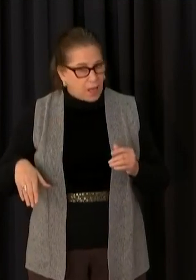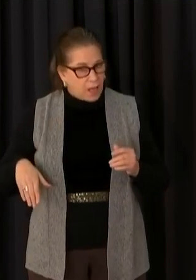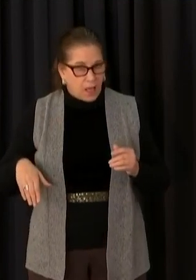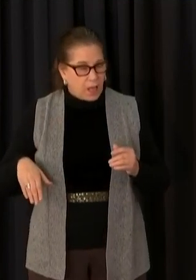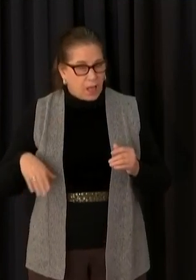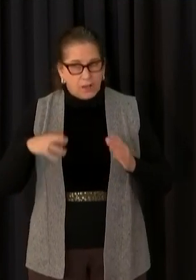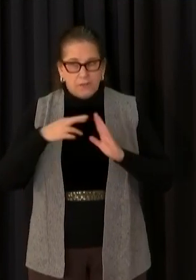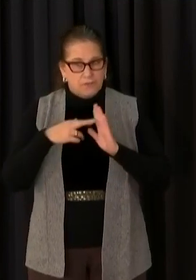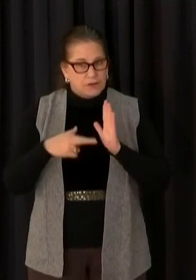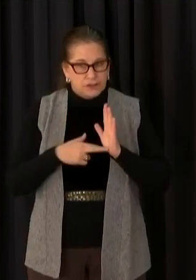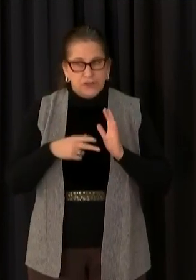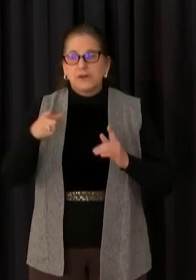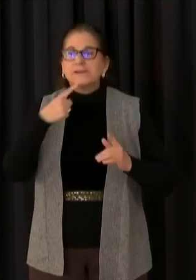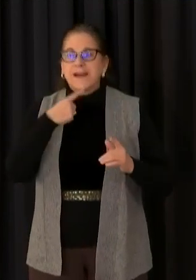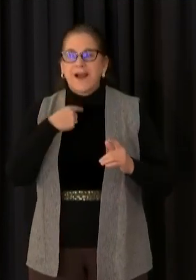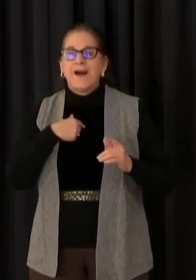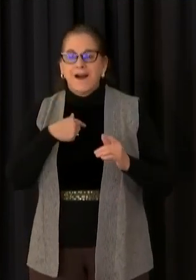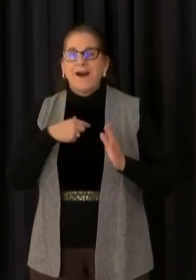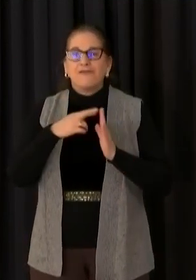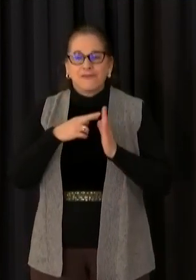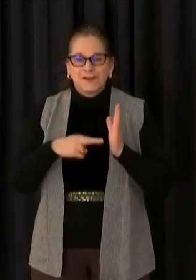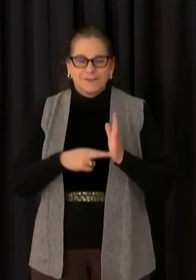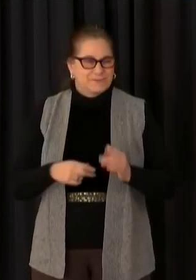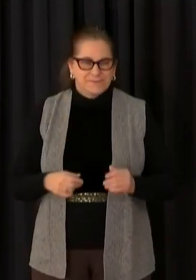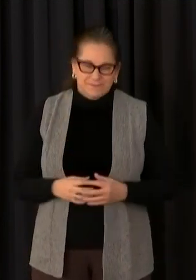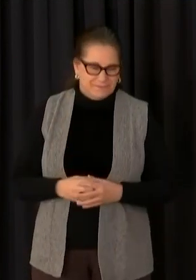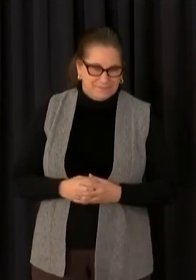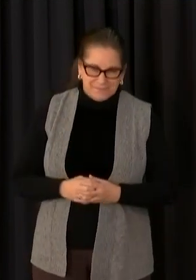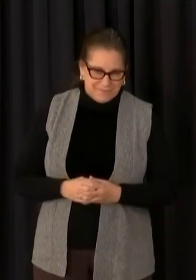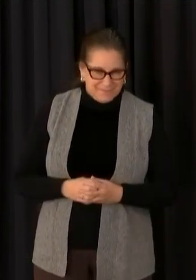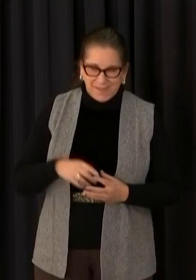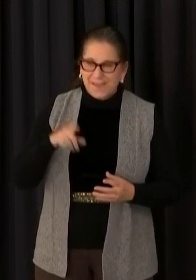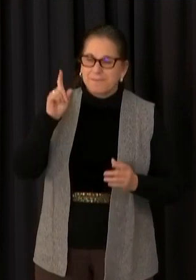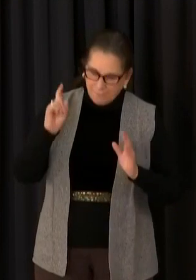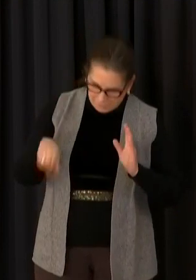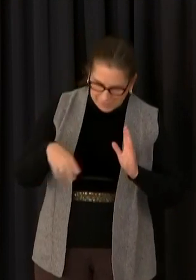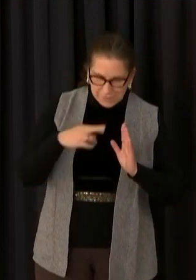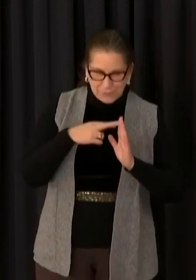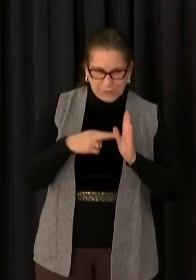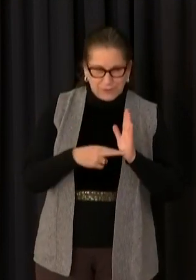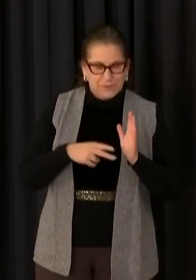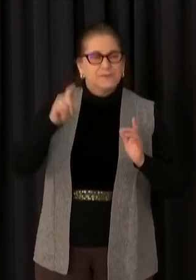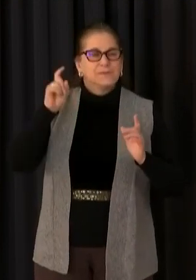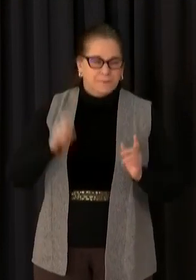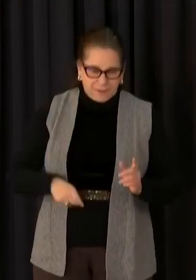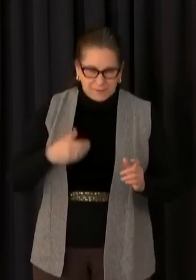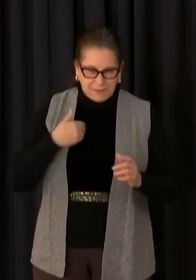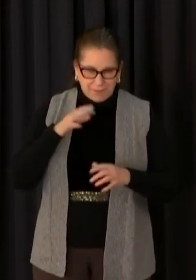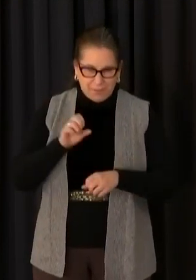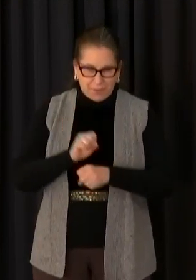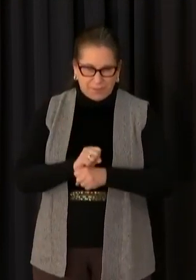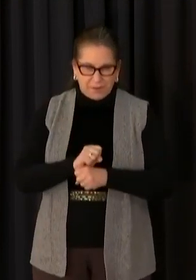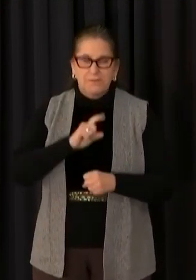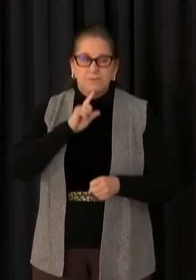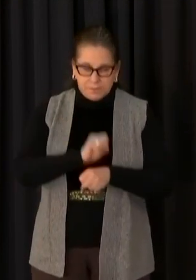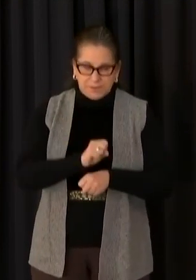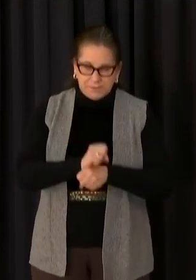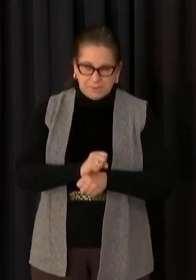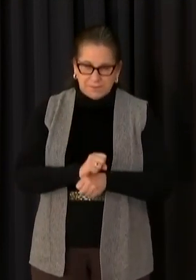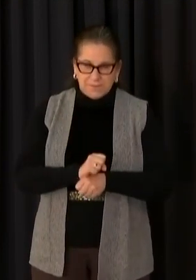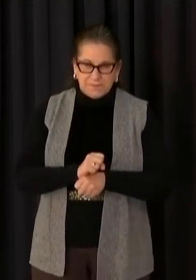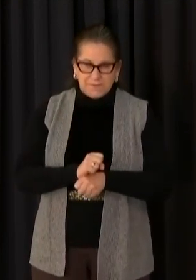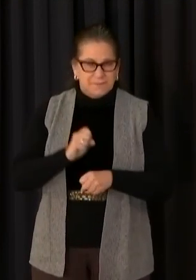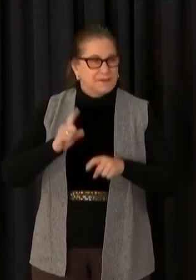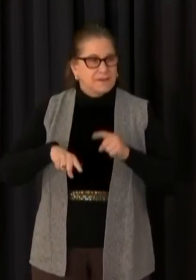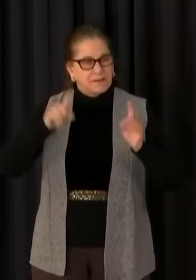to make sure that they clearly understand that. So we've heard feedback that some people who went on weeks prior when the system were open